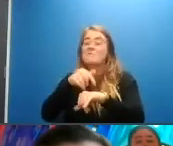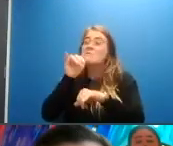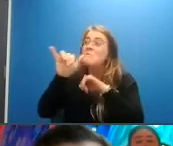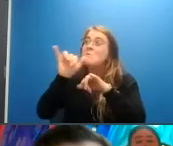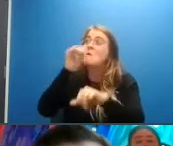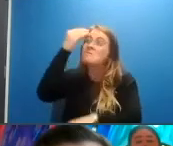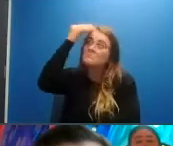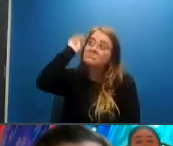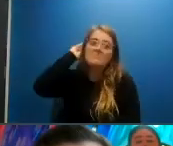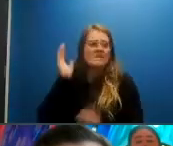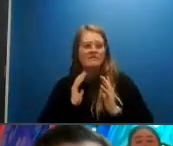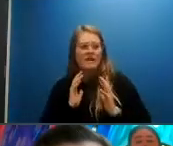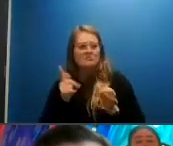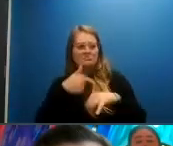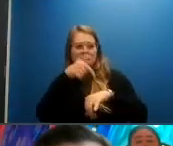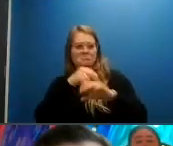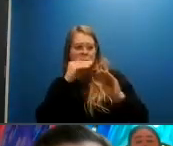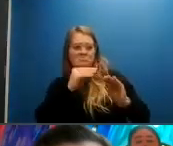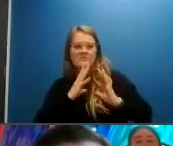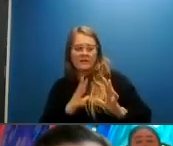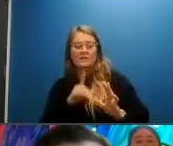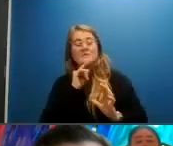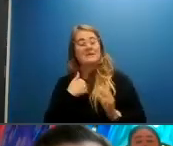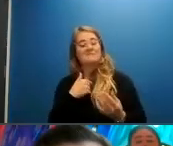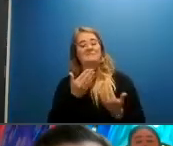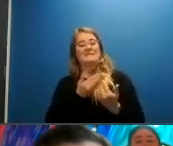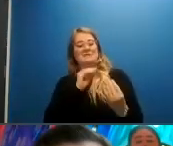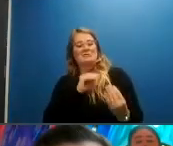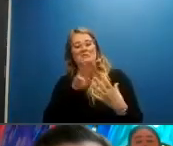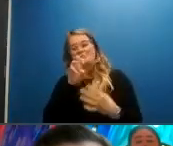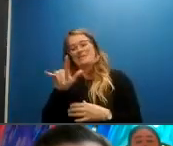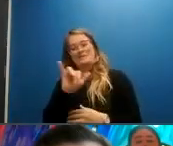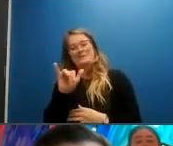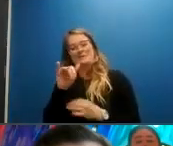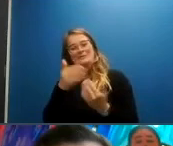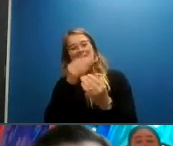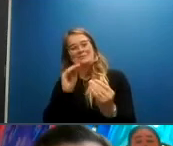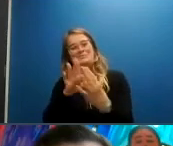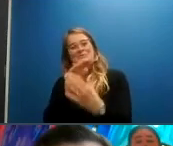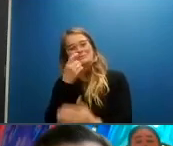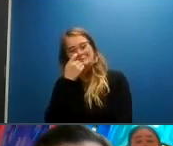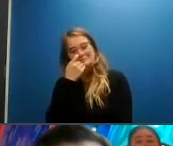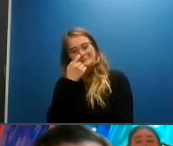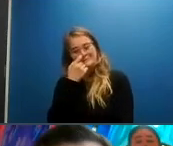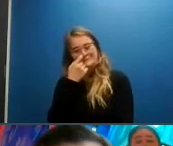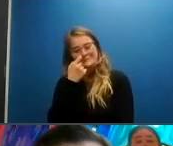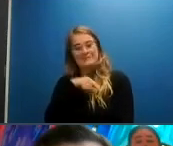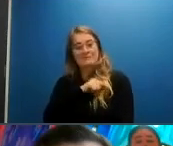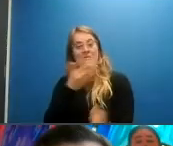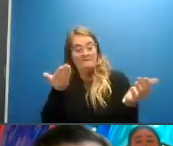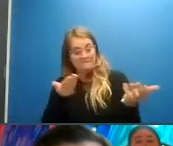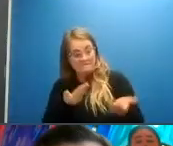that's okay too. I'm approachable, Will is approachable. We're inviting and